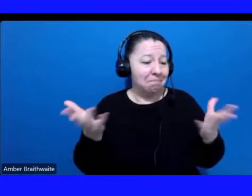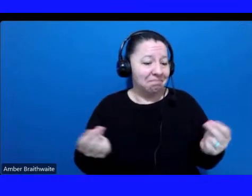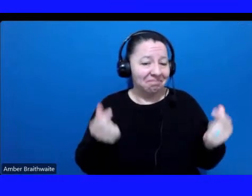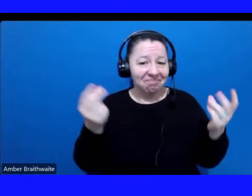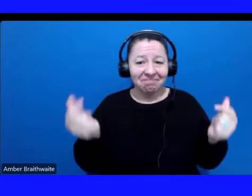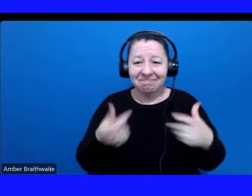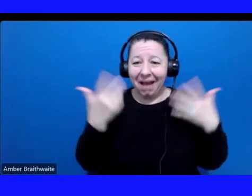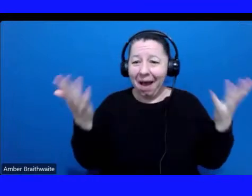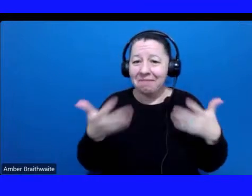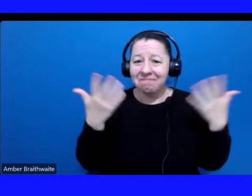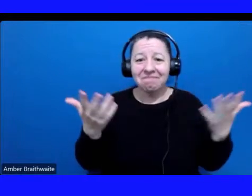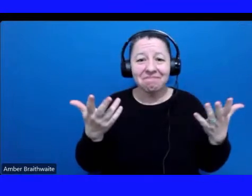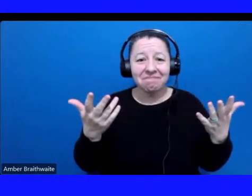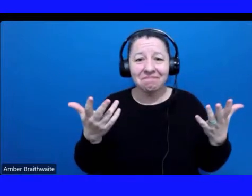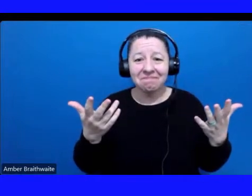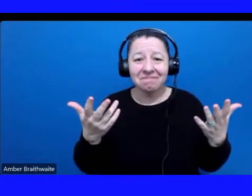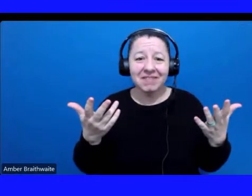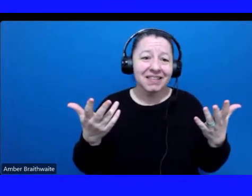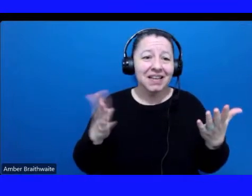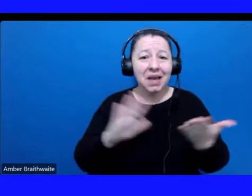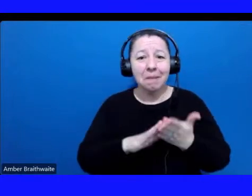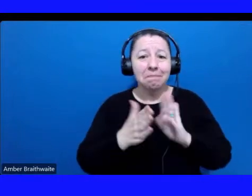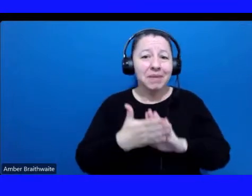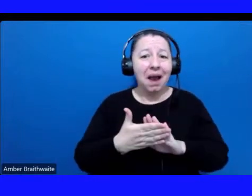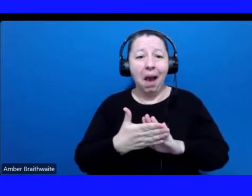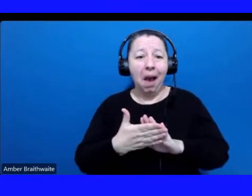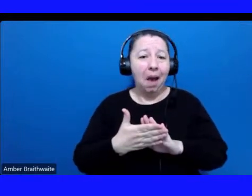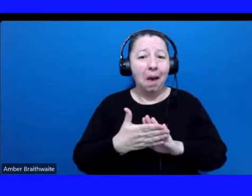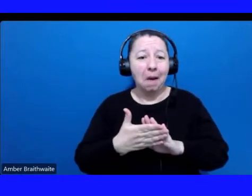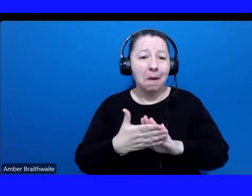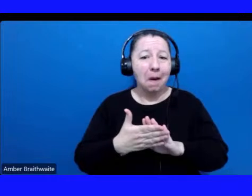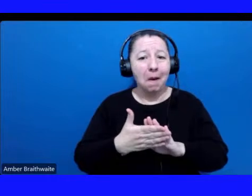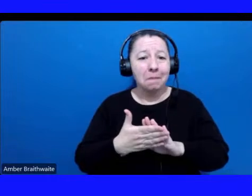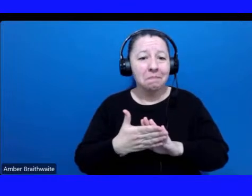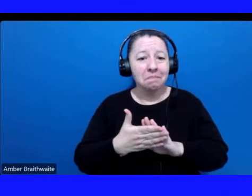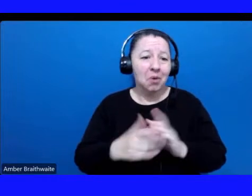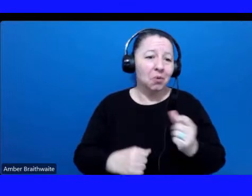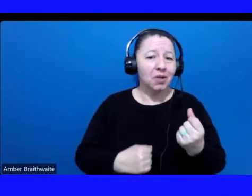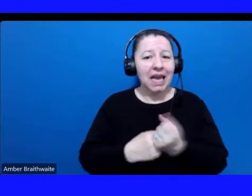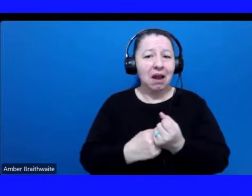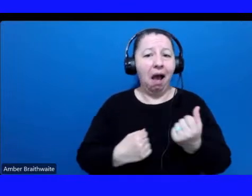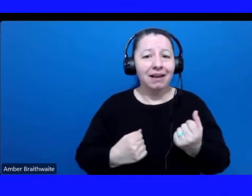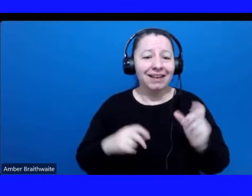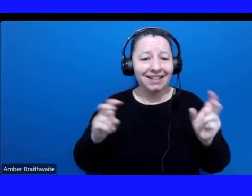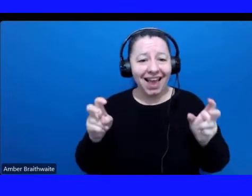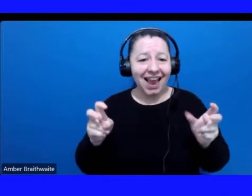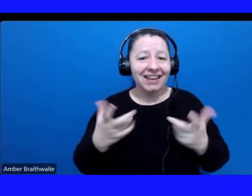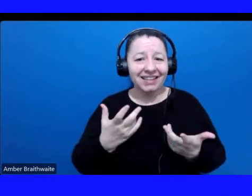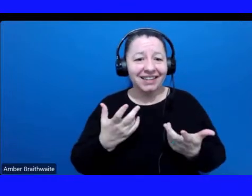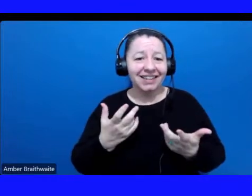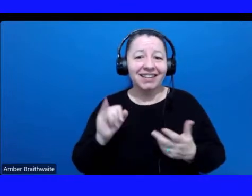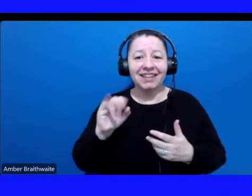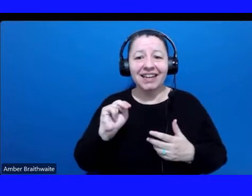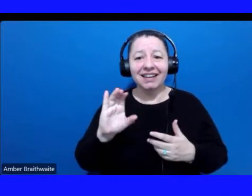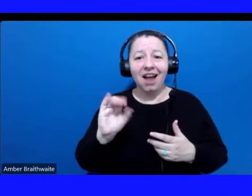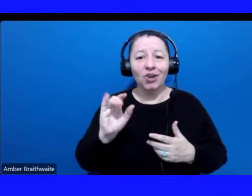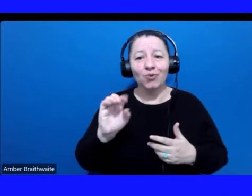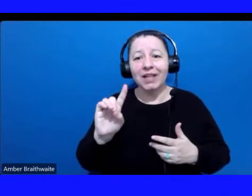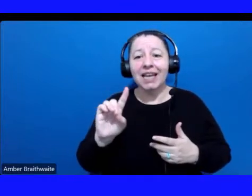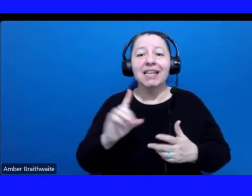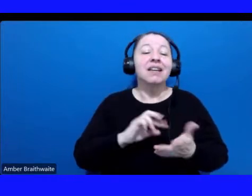because it is careful, be amazing careful. how many of No, the I wanna hear it. problems of healthcare systems stem from